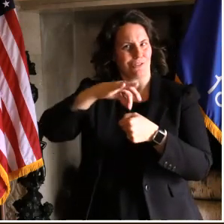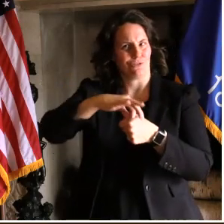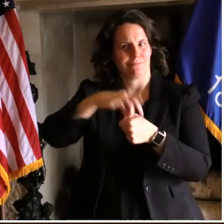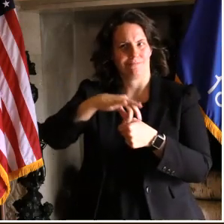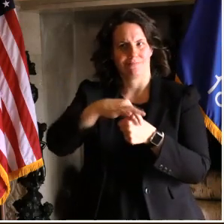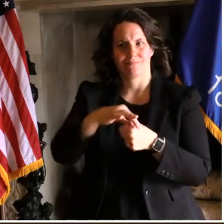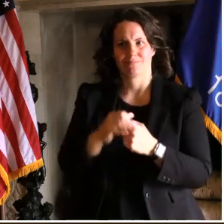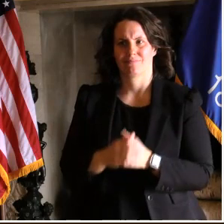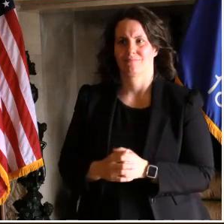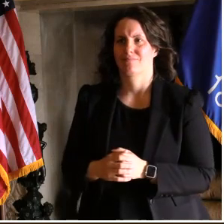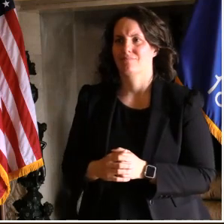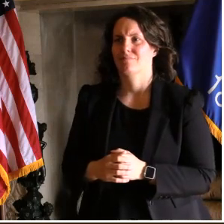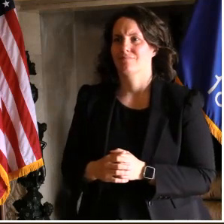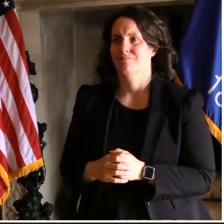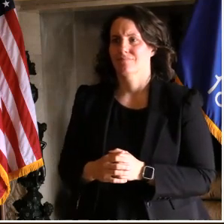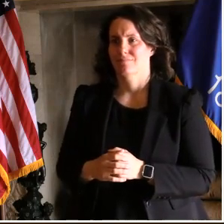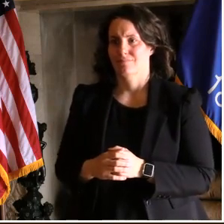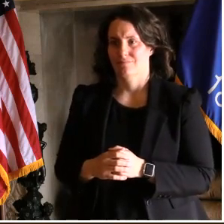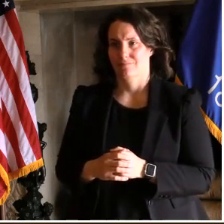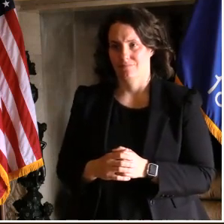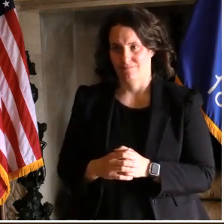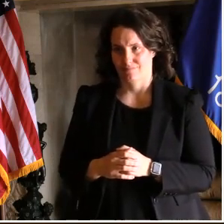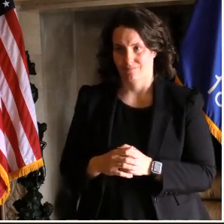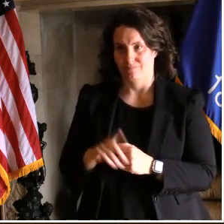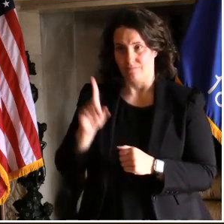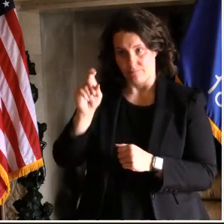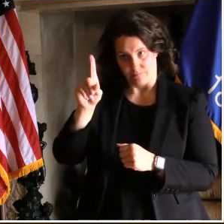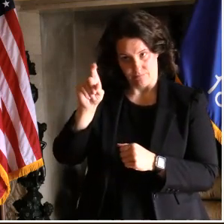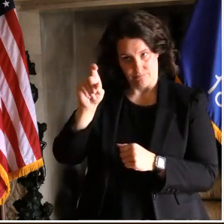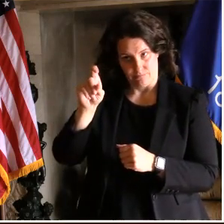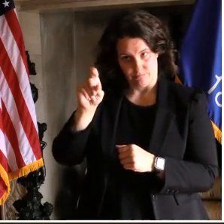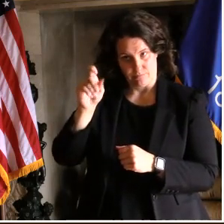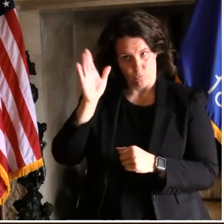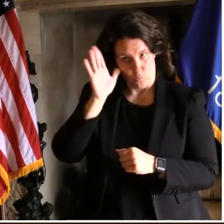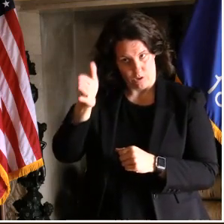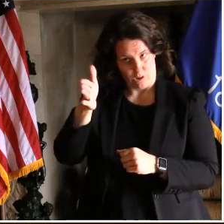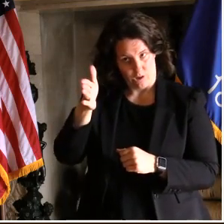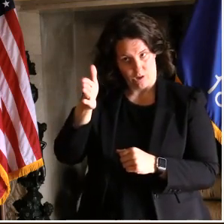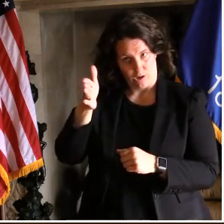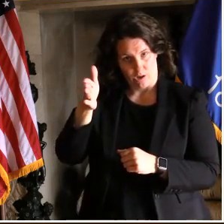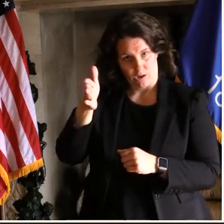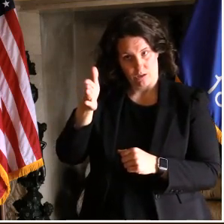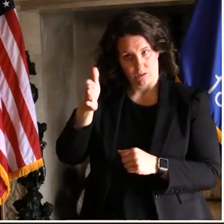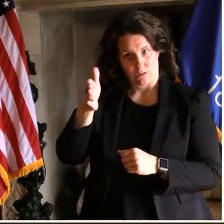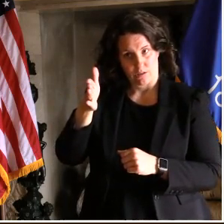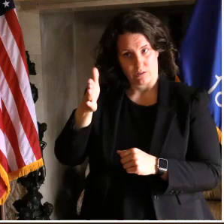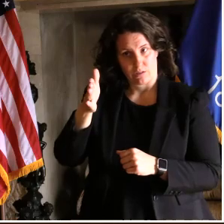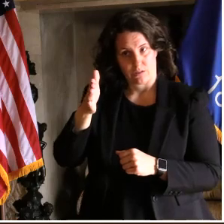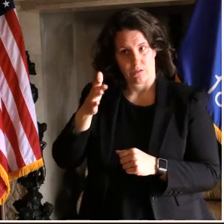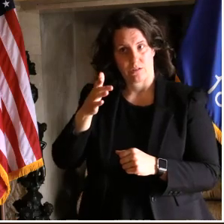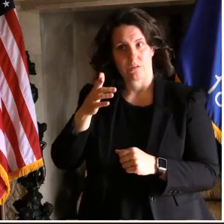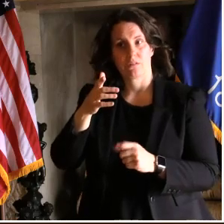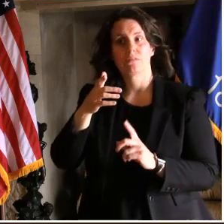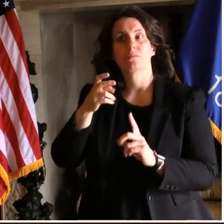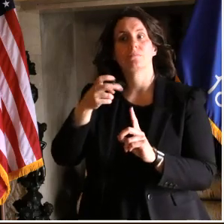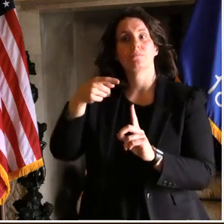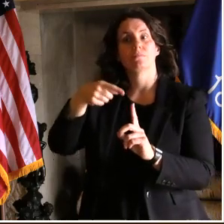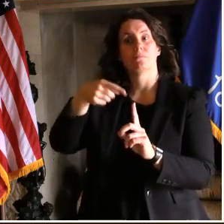be essential services, and are you giving any thought to making this a mail-only election?